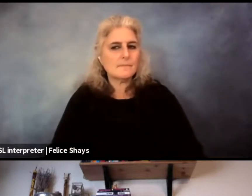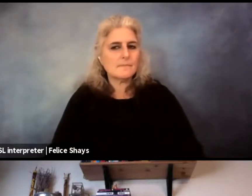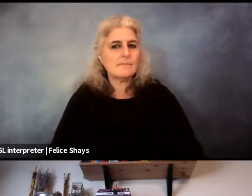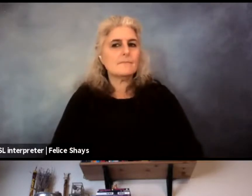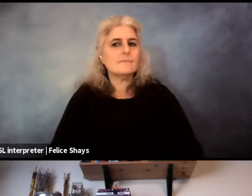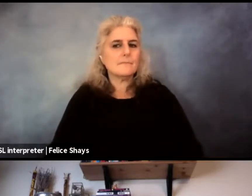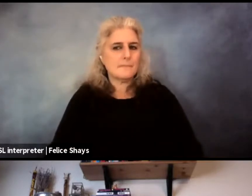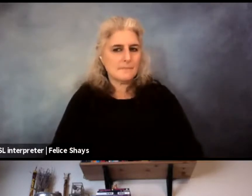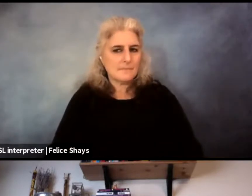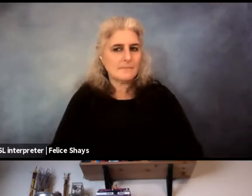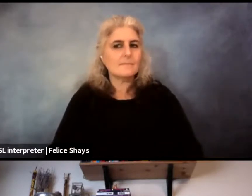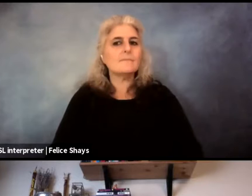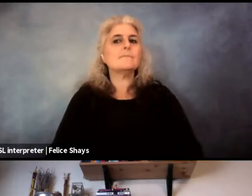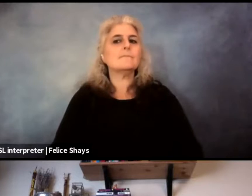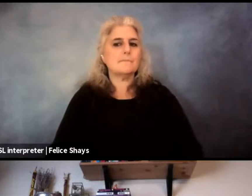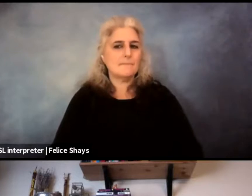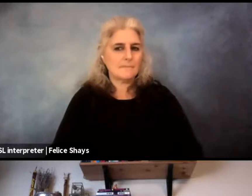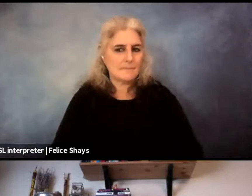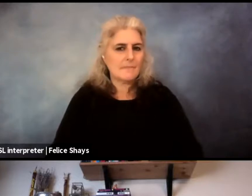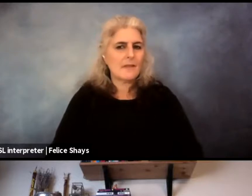I'm sorry to hear that.